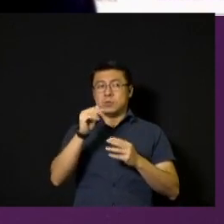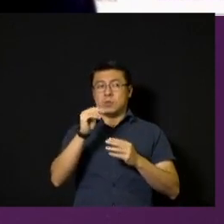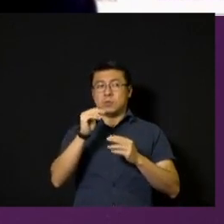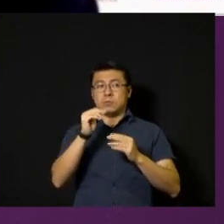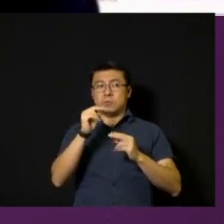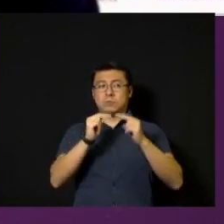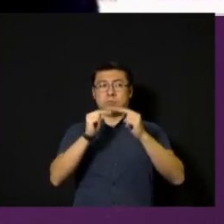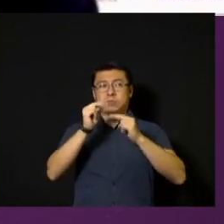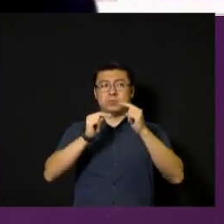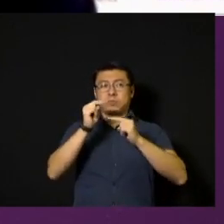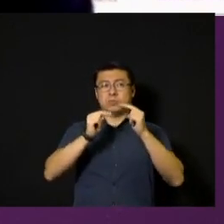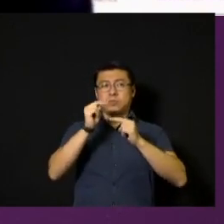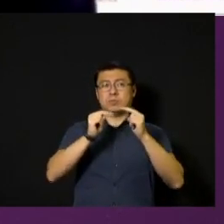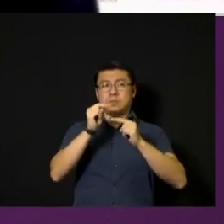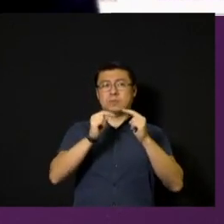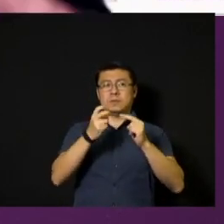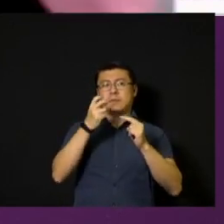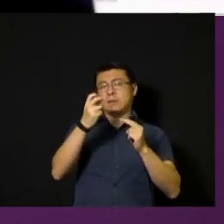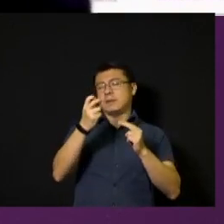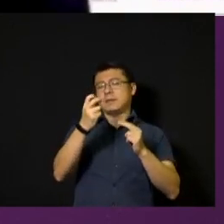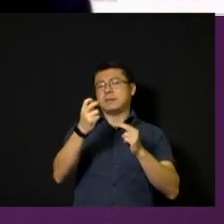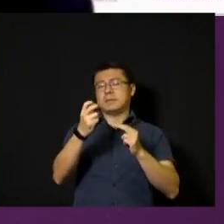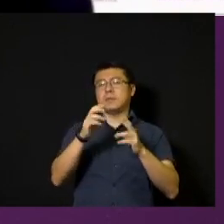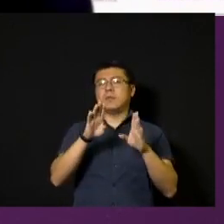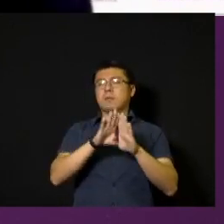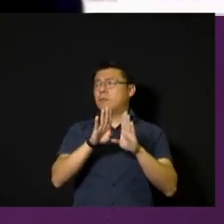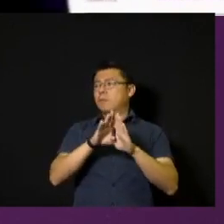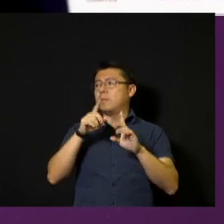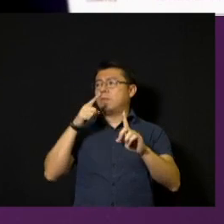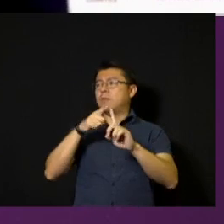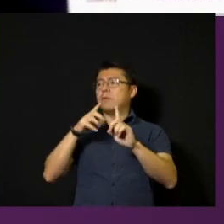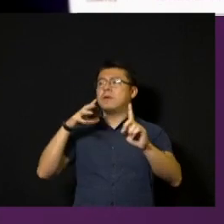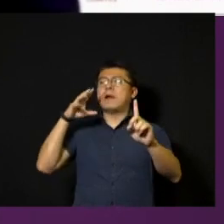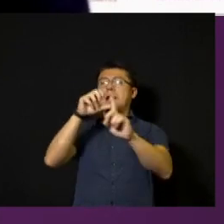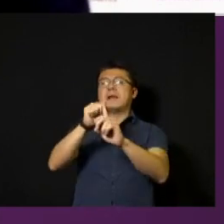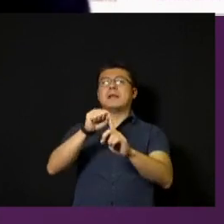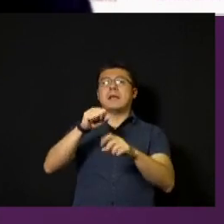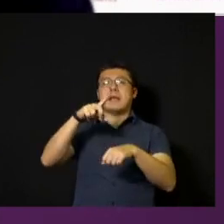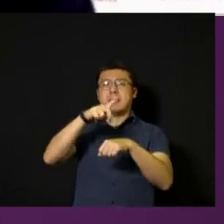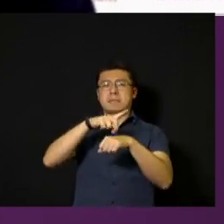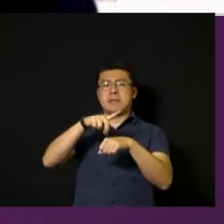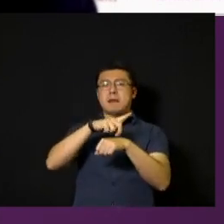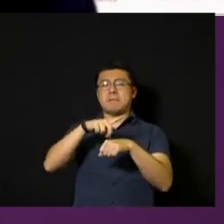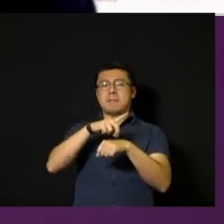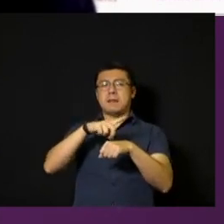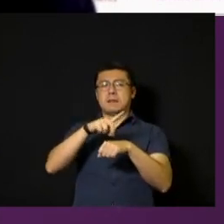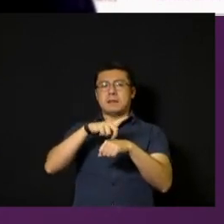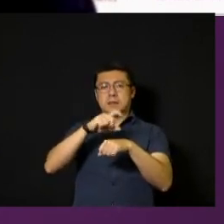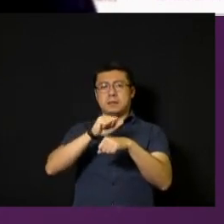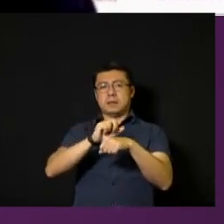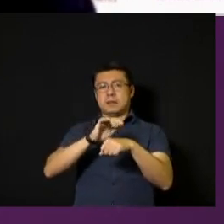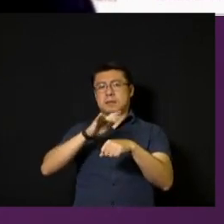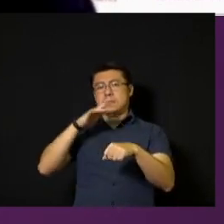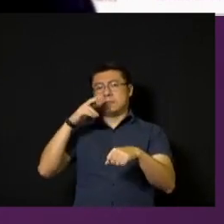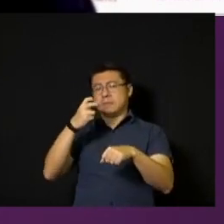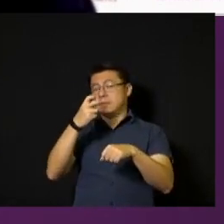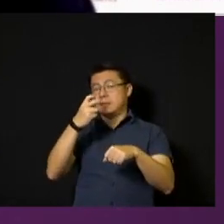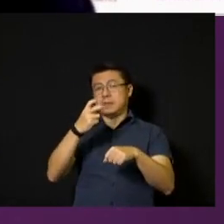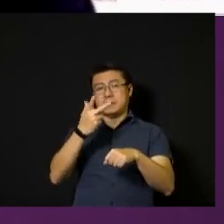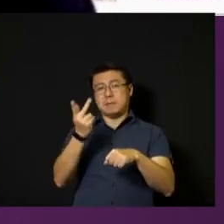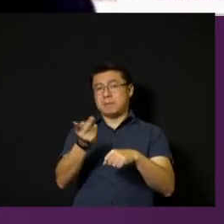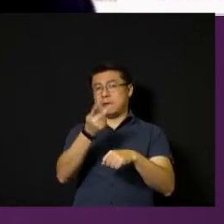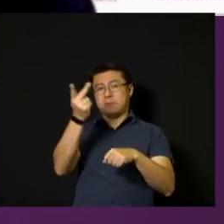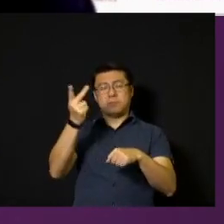will influence on others. So how to get these desired diamonds? It would take a